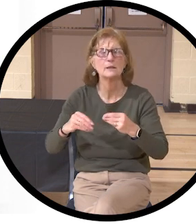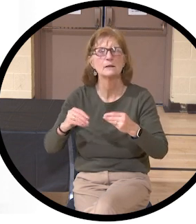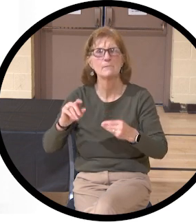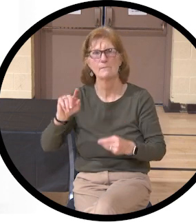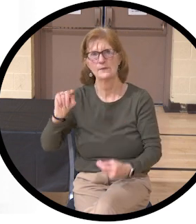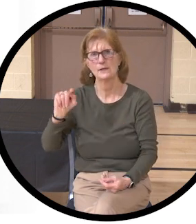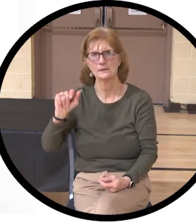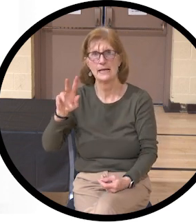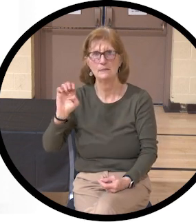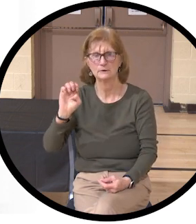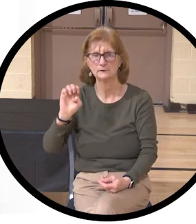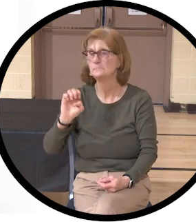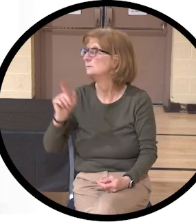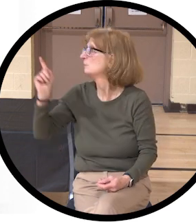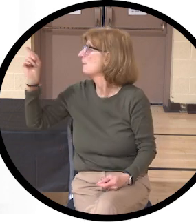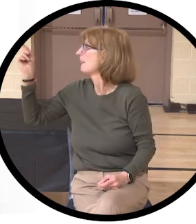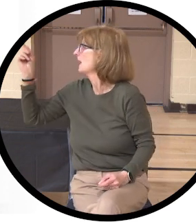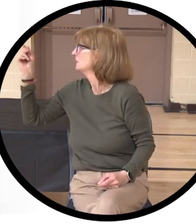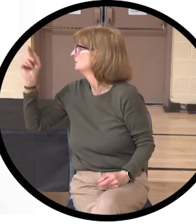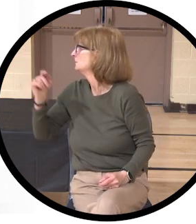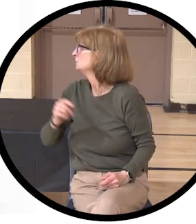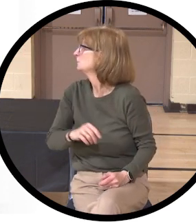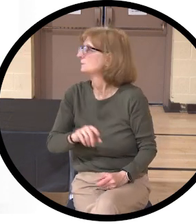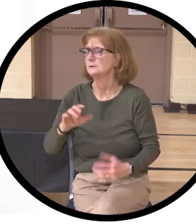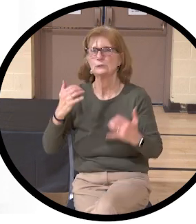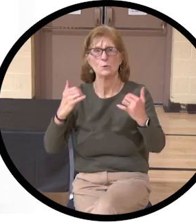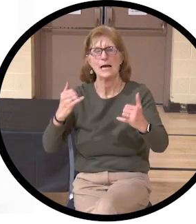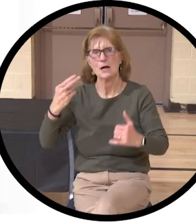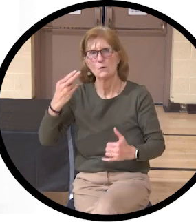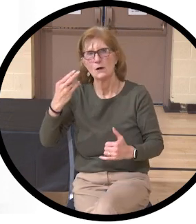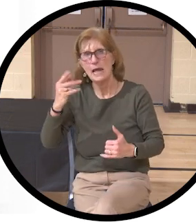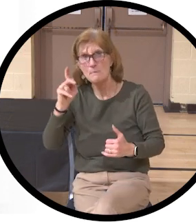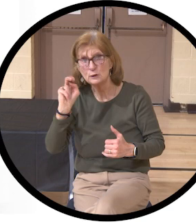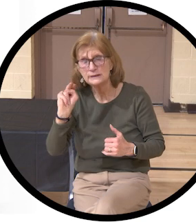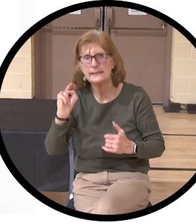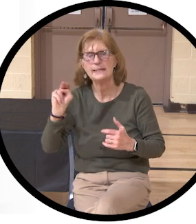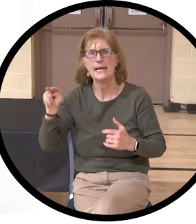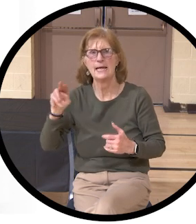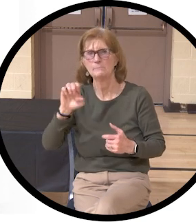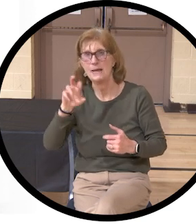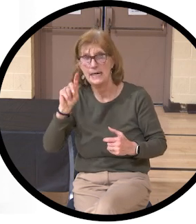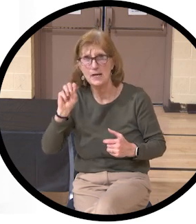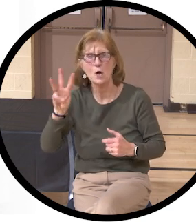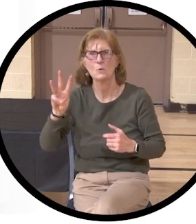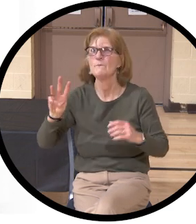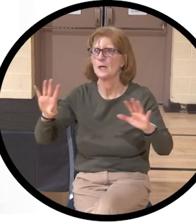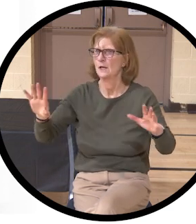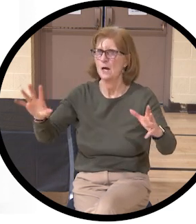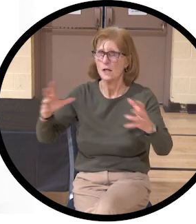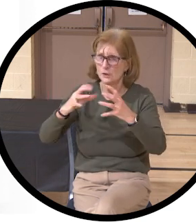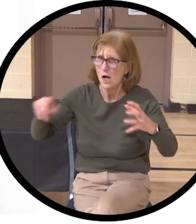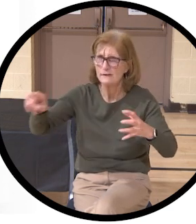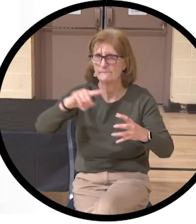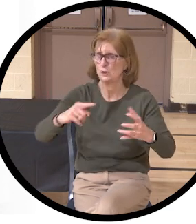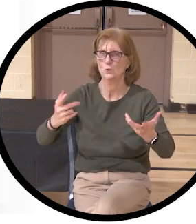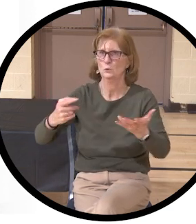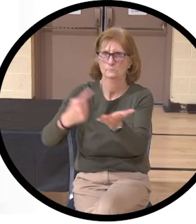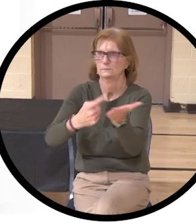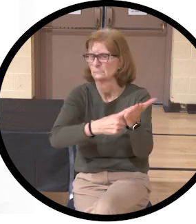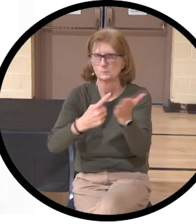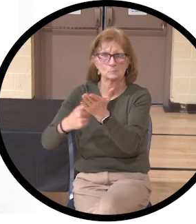Okay, this is the fast one. So at Heberton and Meadow, this is a very large intersection, another one that came up a lot in the stakeholder